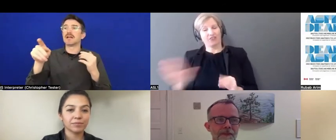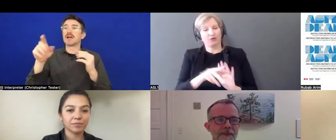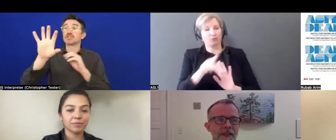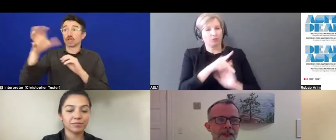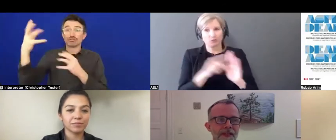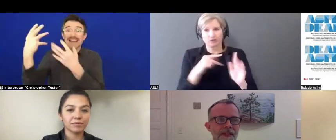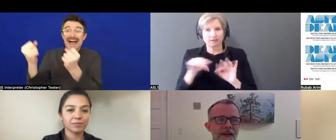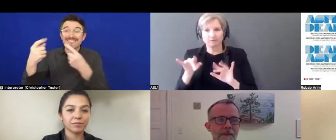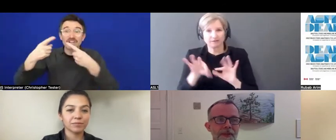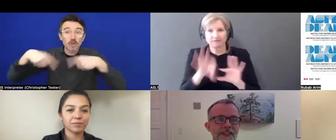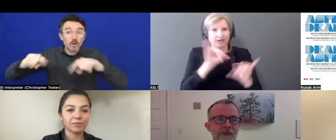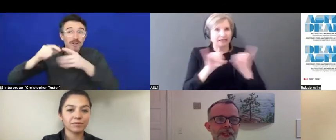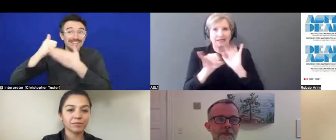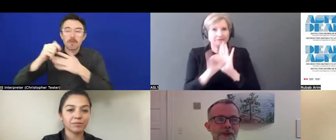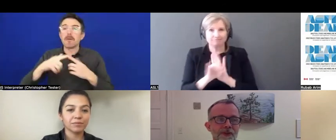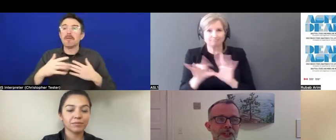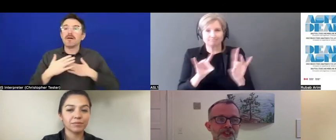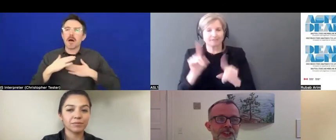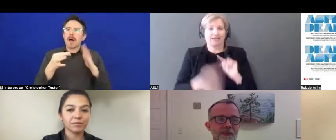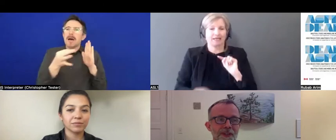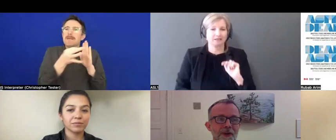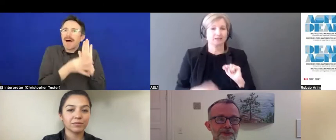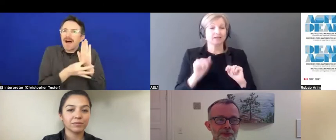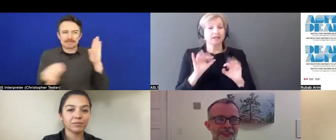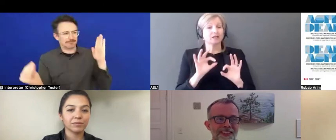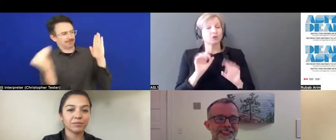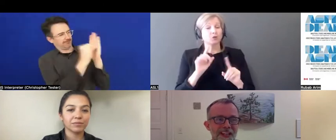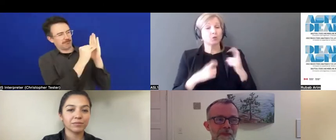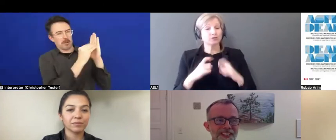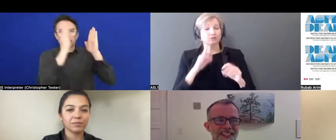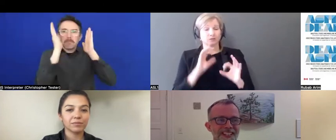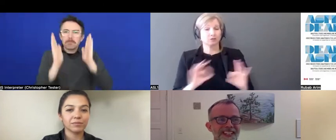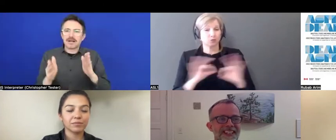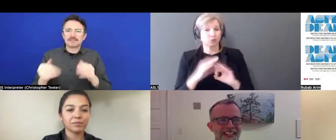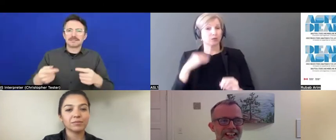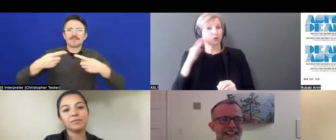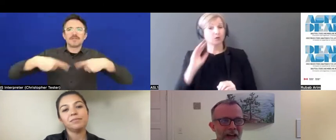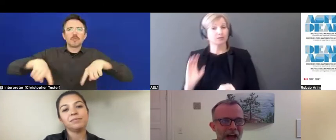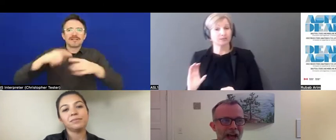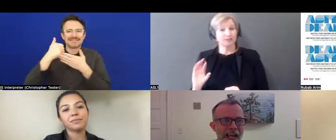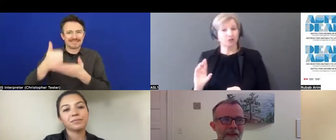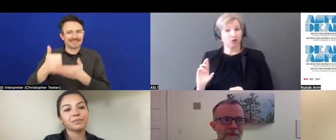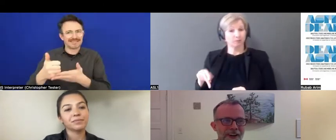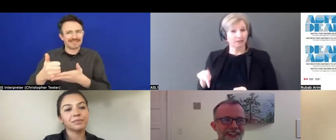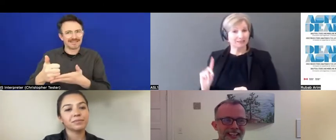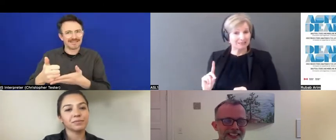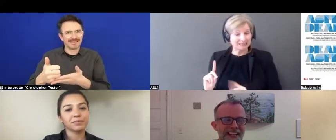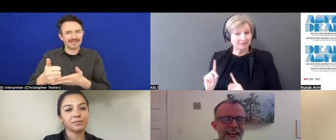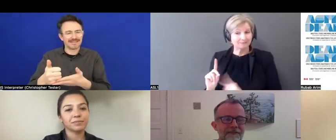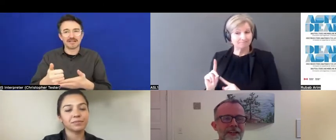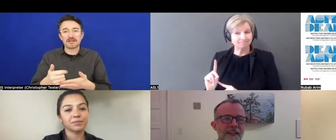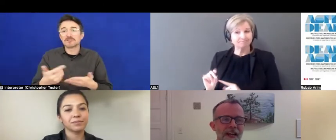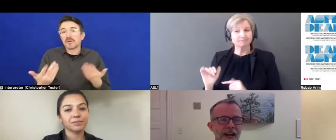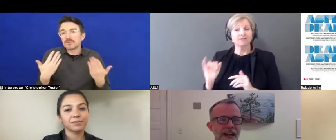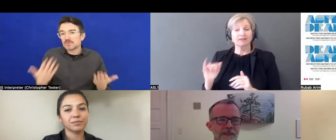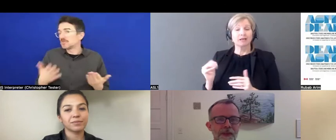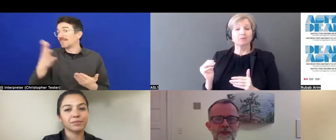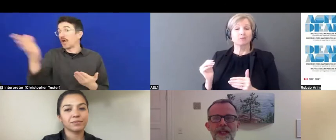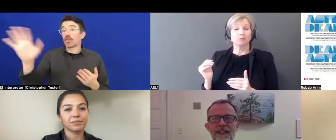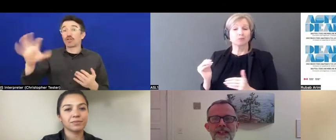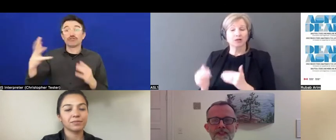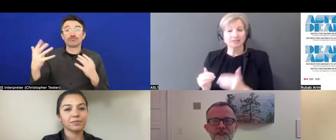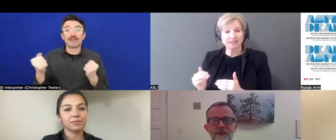them. But it's a really important question, as we know, even within the CRPD, a process and having